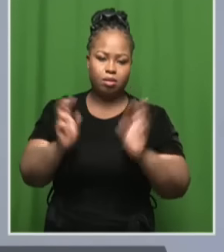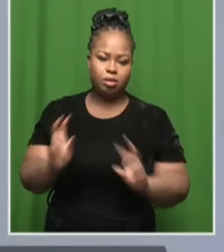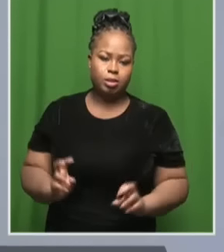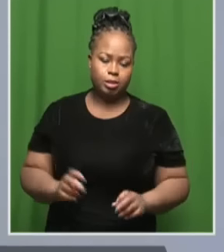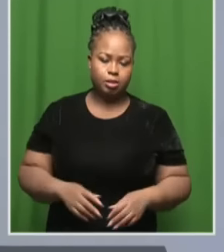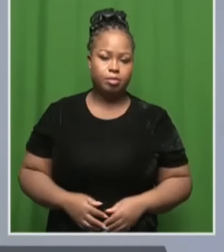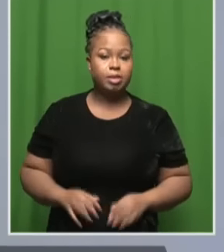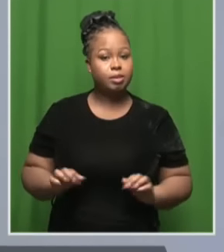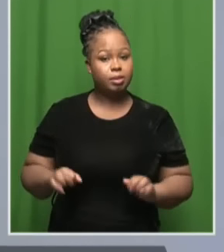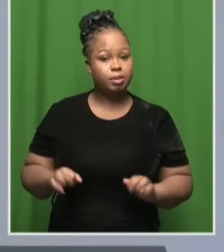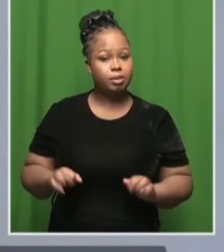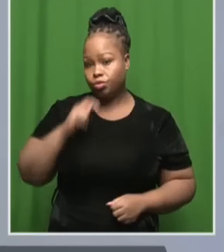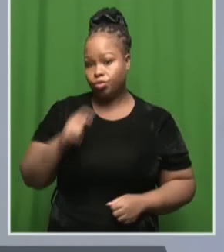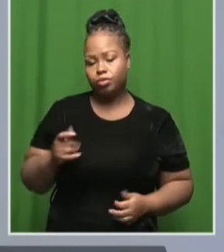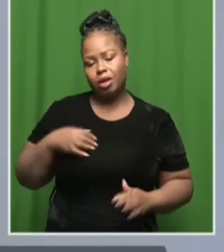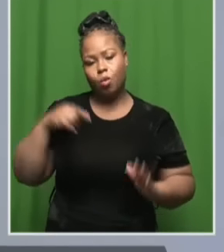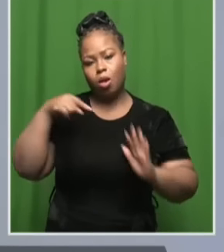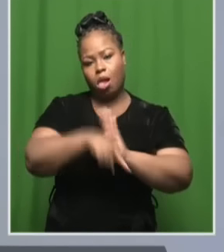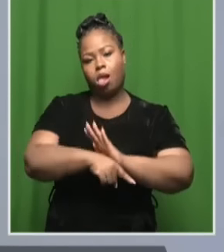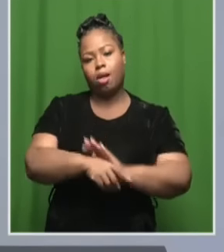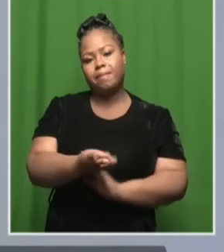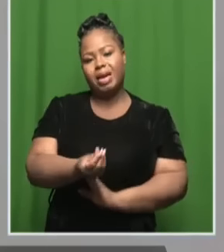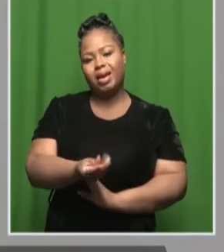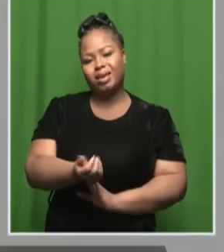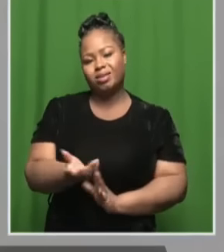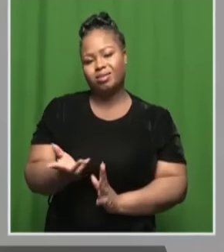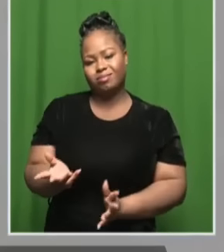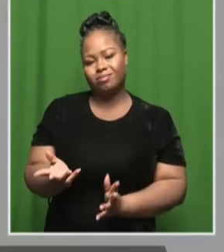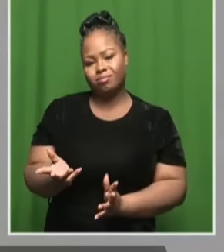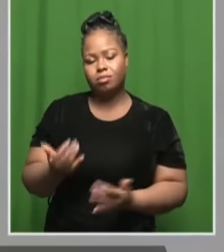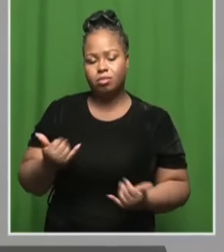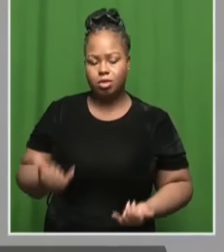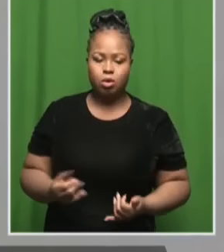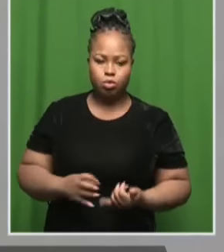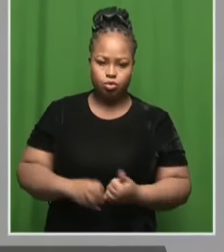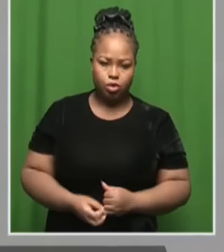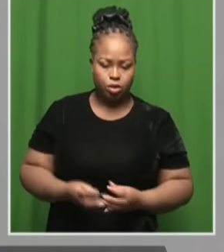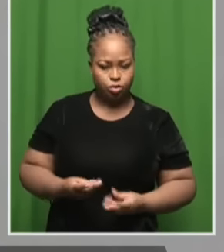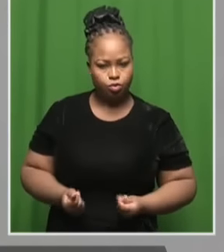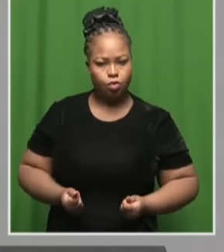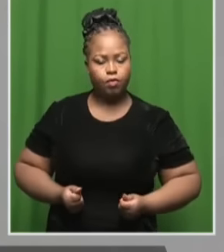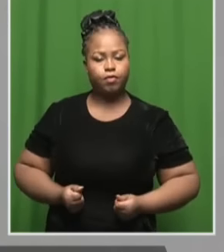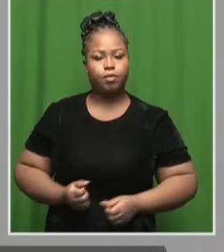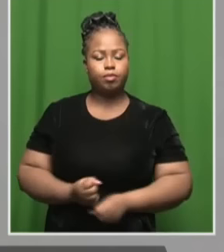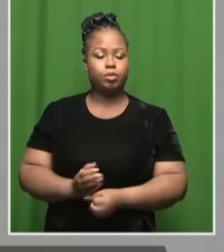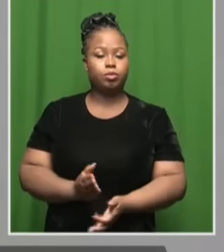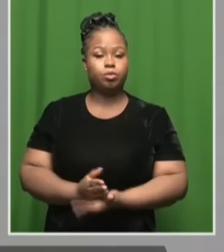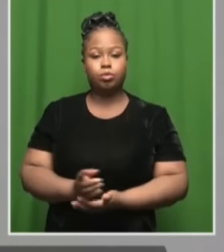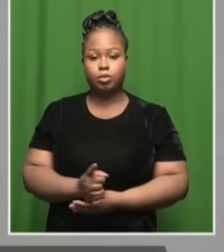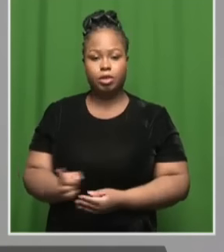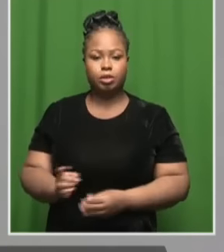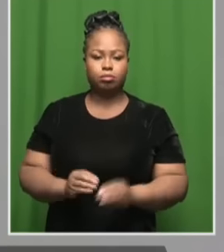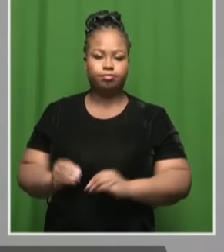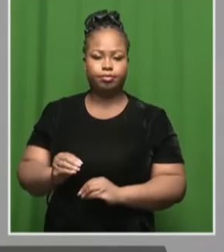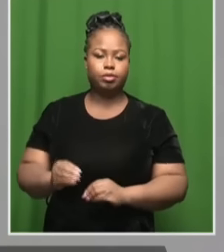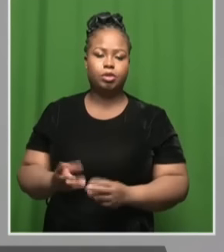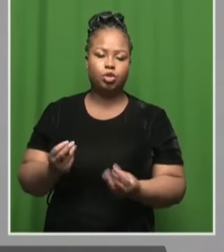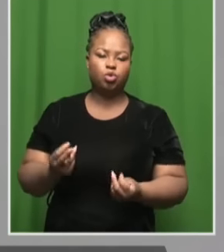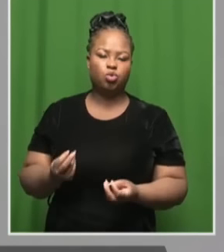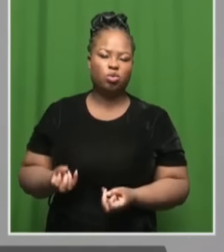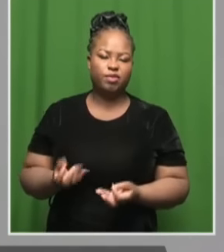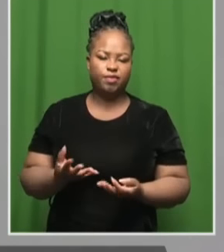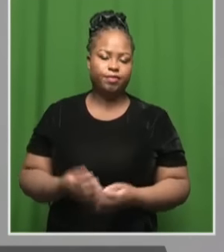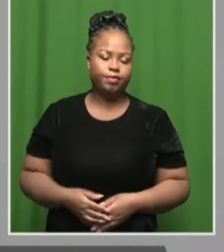Yes, definitely that's where we are losing a lot of revenue, and we are taking swift action to remove those actions around